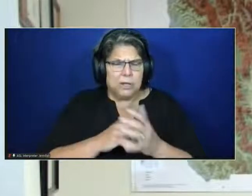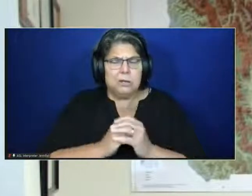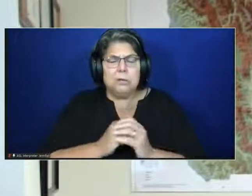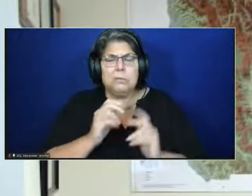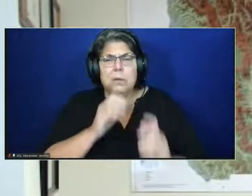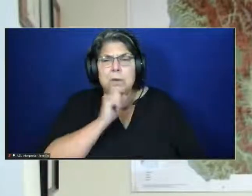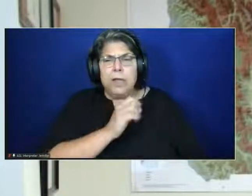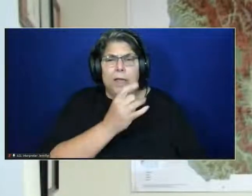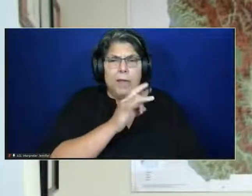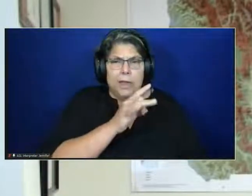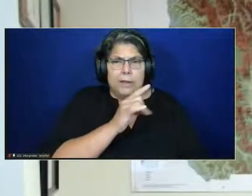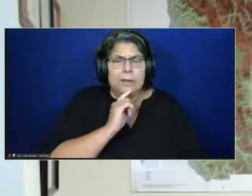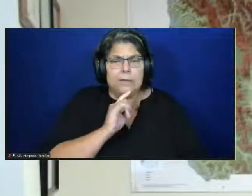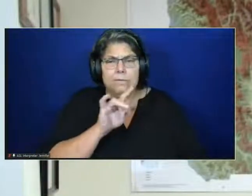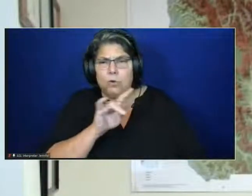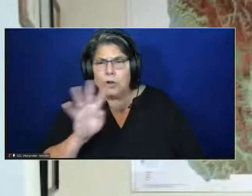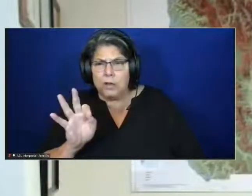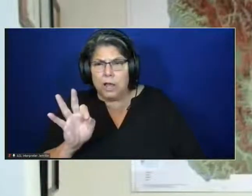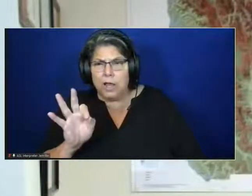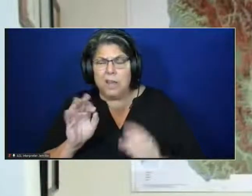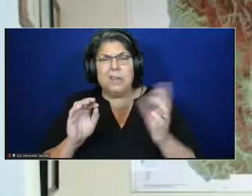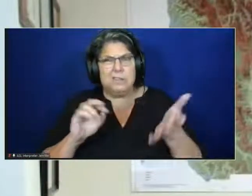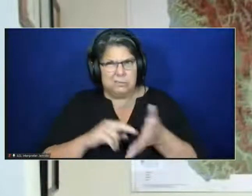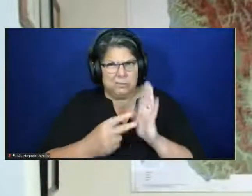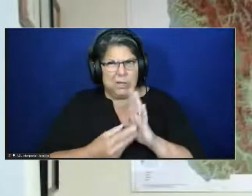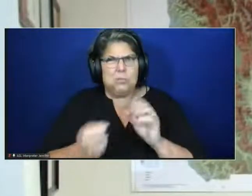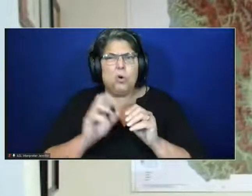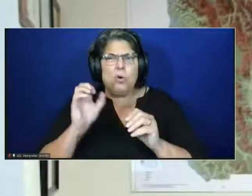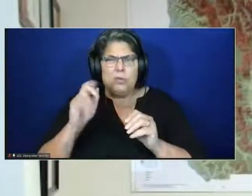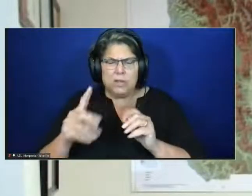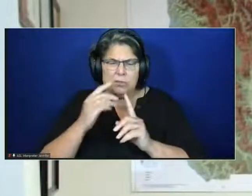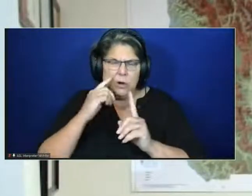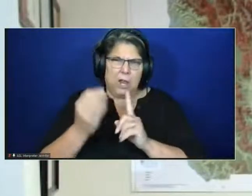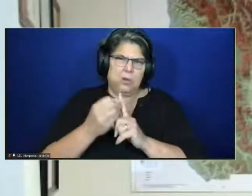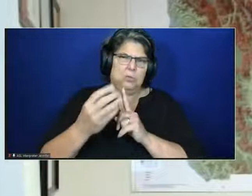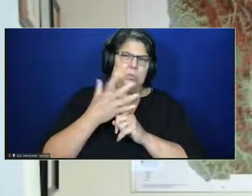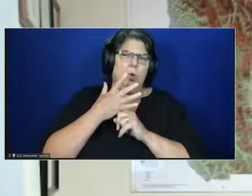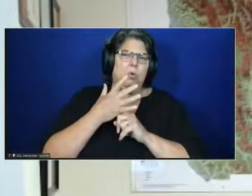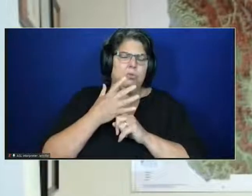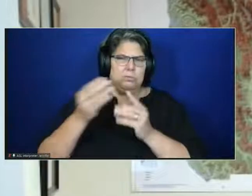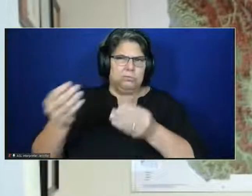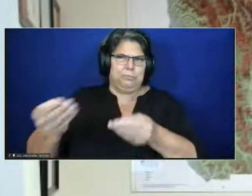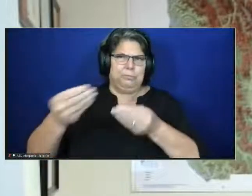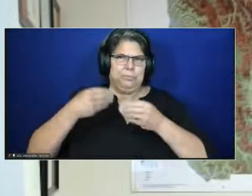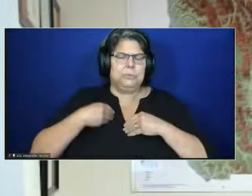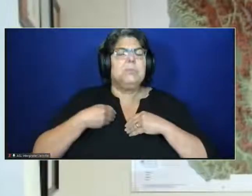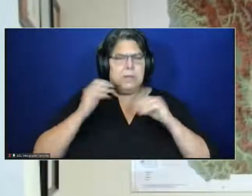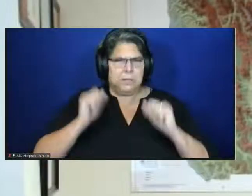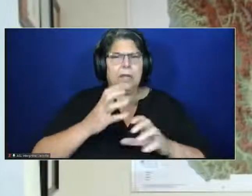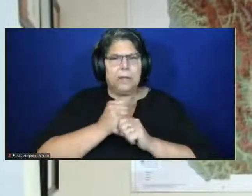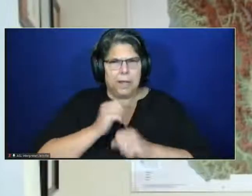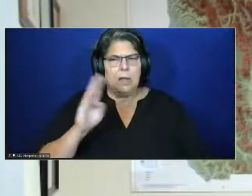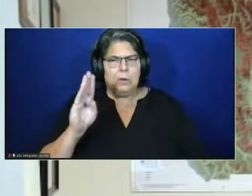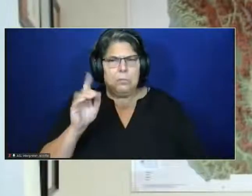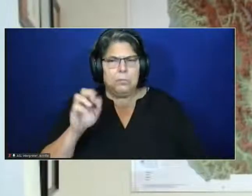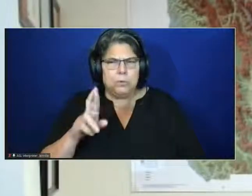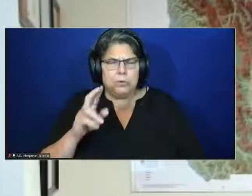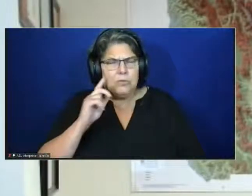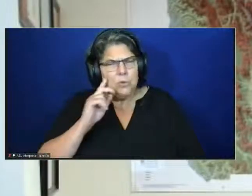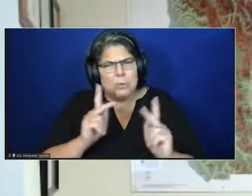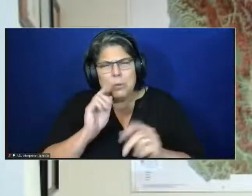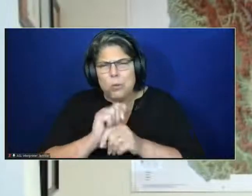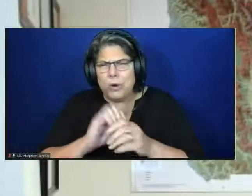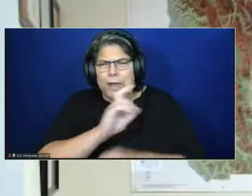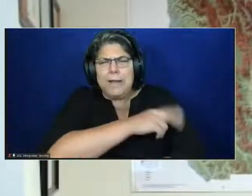at increased risk of exposure and transmission also may receive the boosters, and that would include hospital workers, skilled